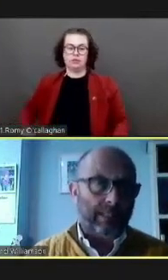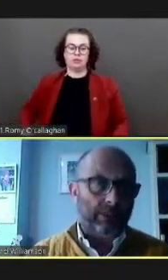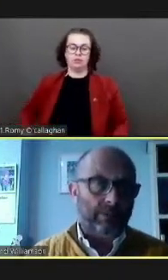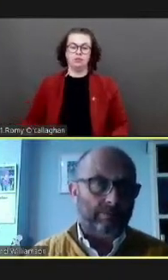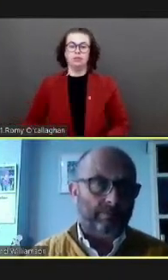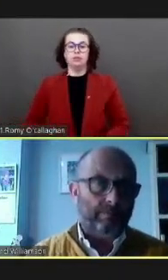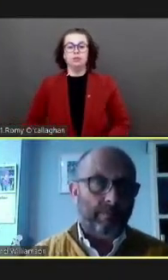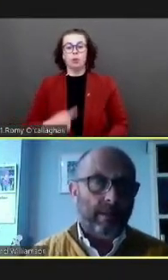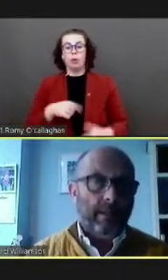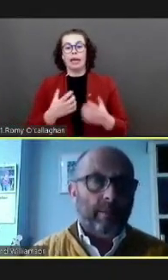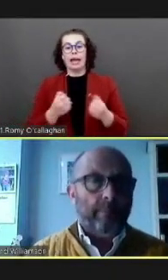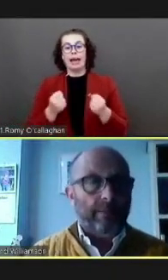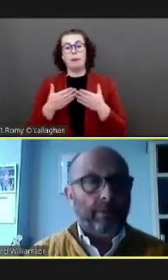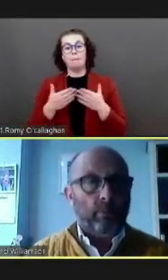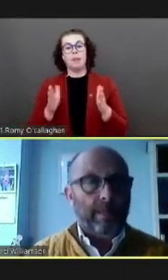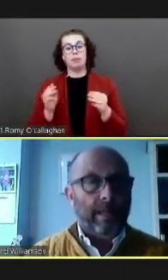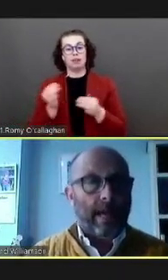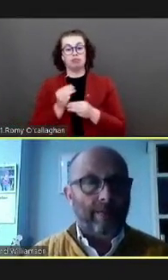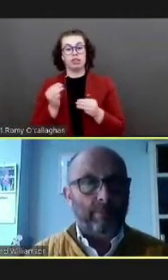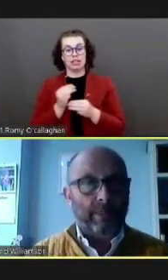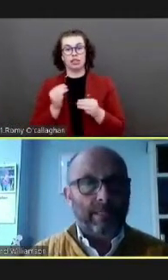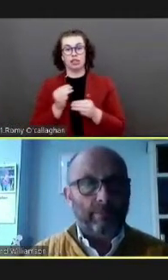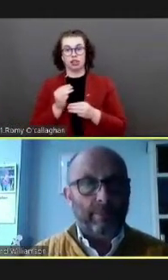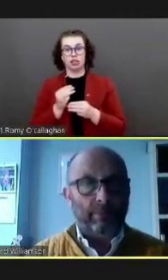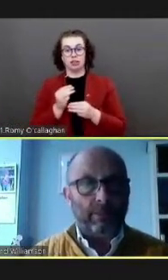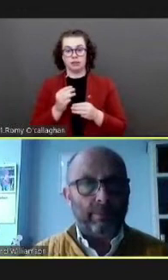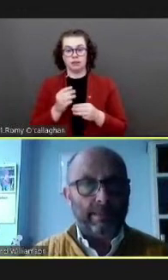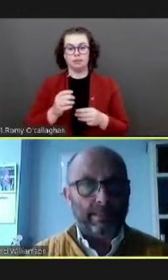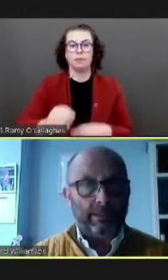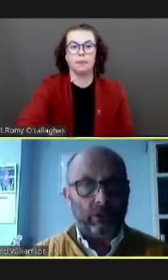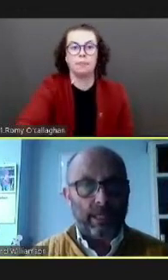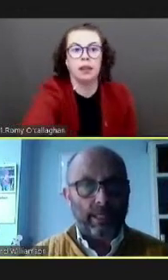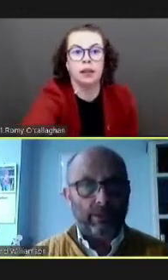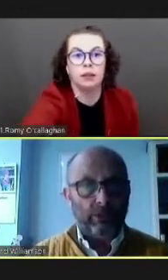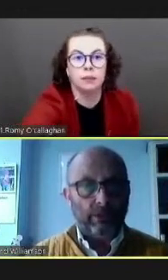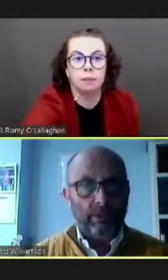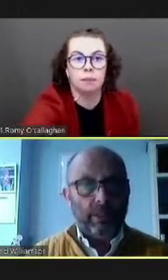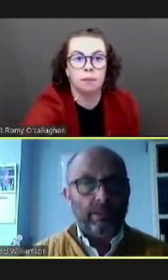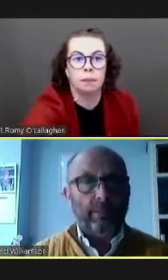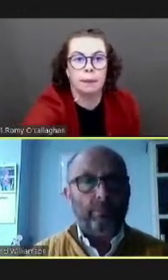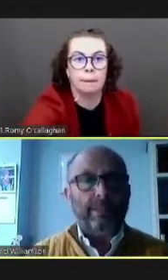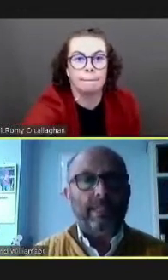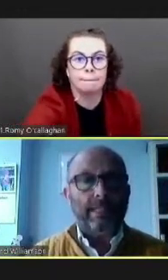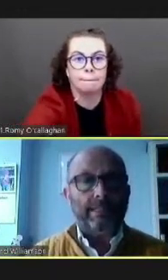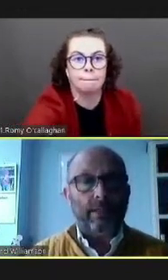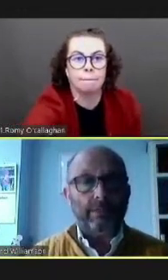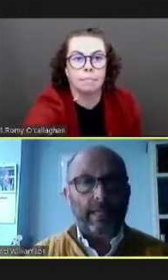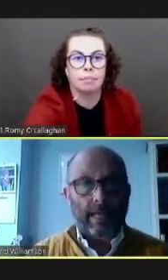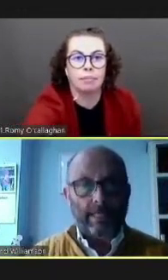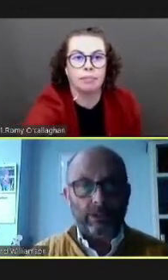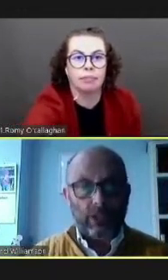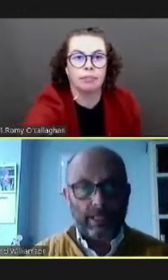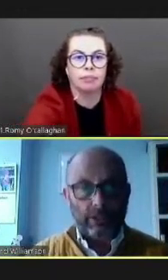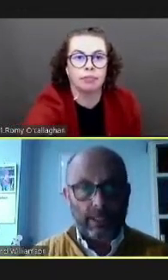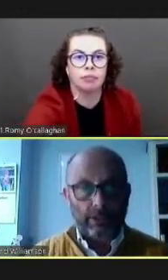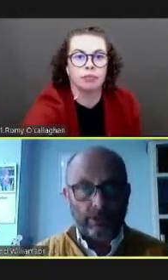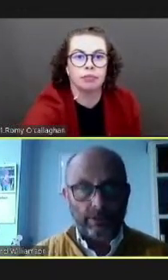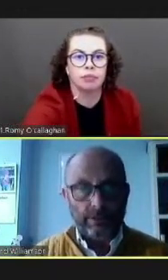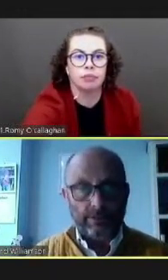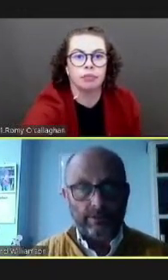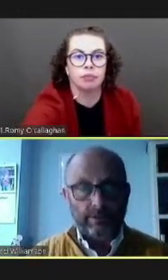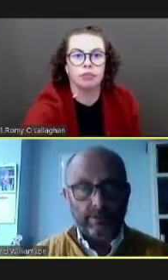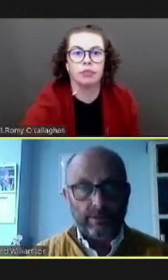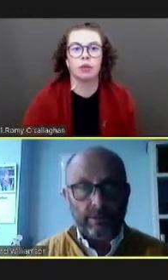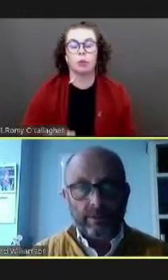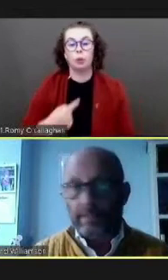public protection, but that we have a belief in people's capacity to change, that we see ourselves as change